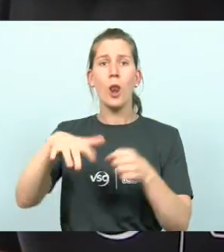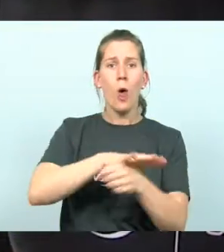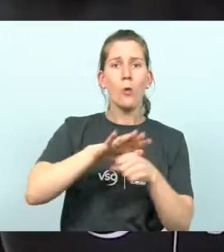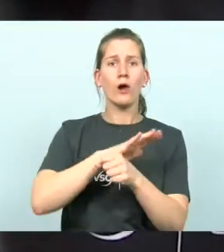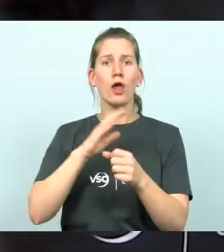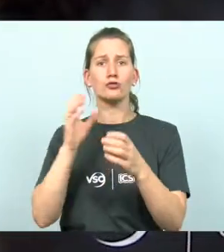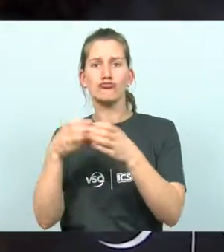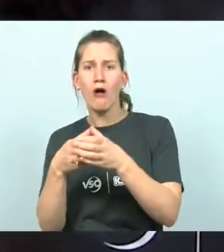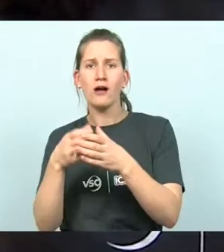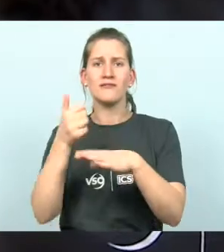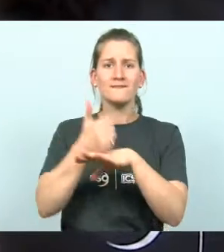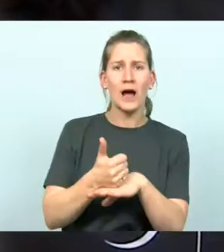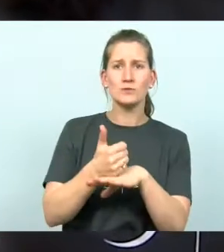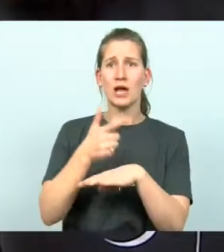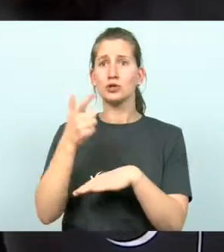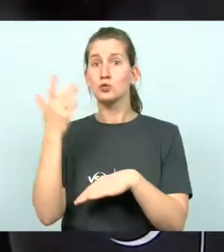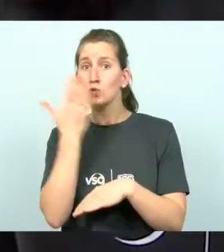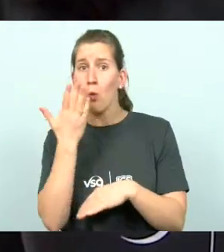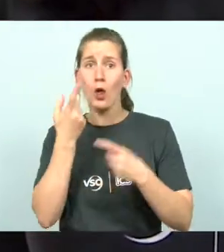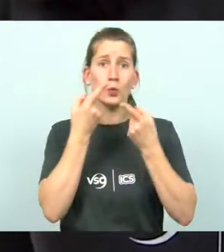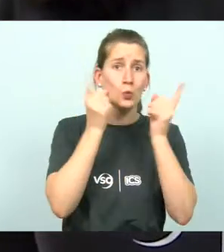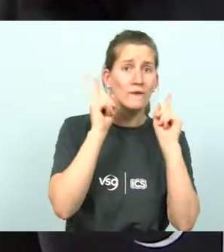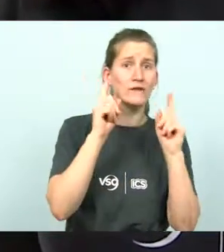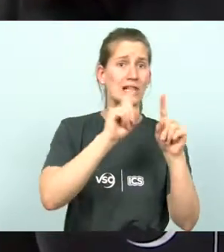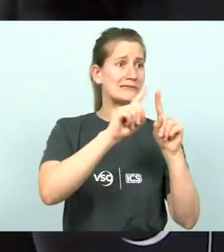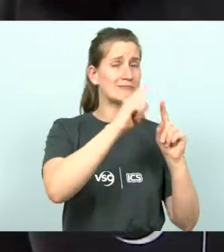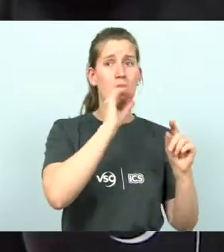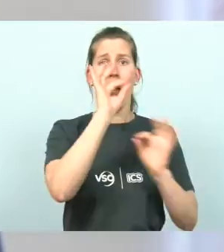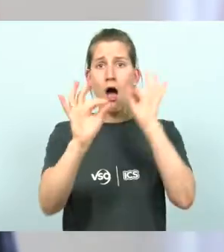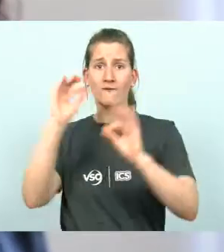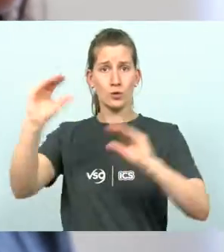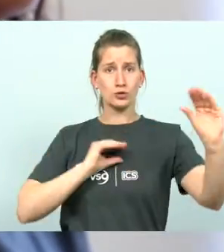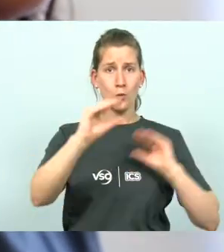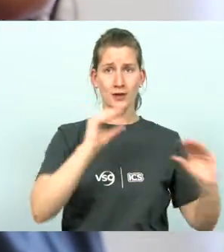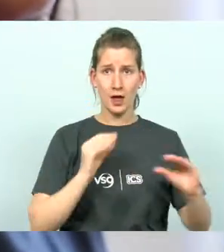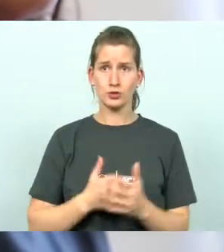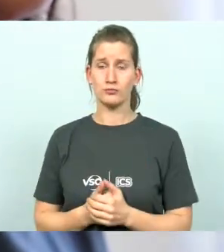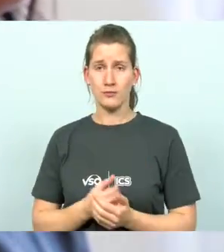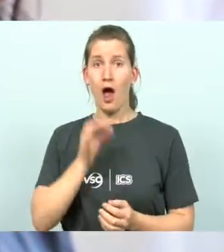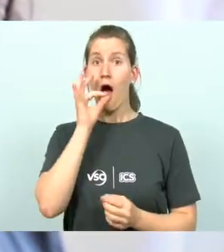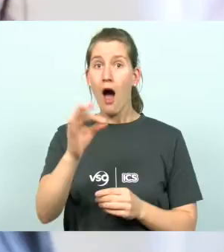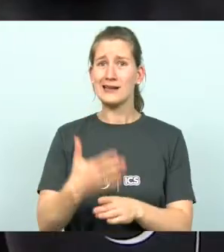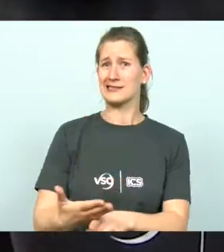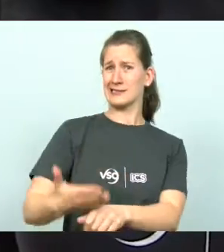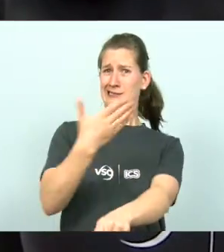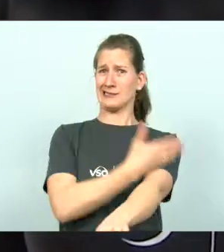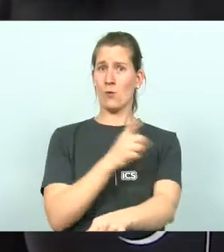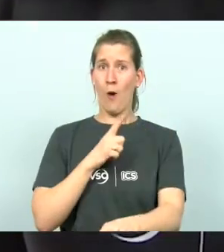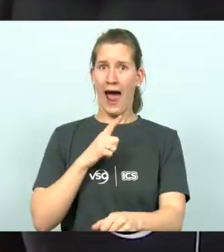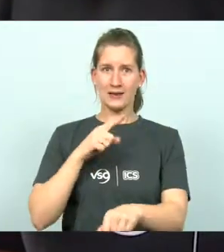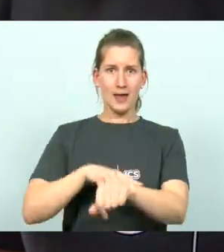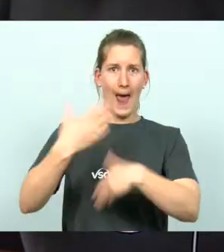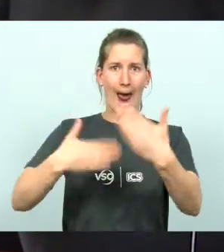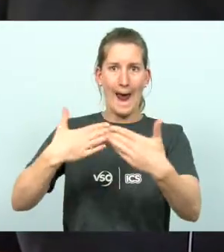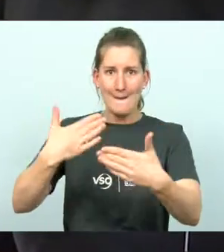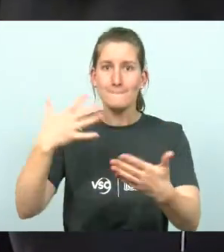are available, or see if your local school or uni has a volunteering grant that you can apply for. Remember to get your application in early so that you've got a much better chance of